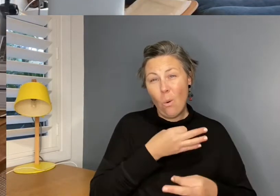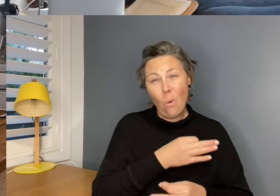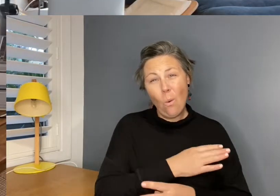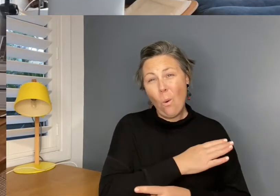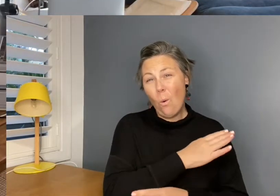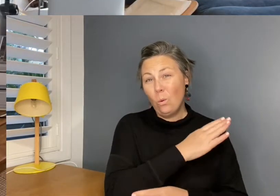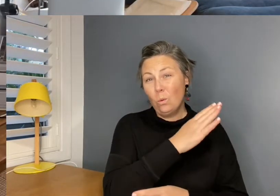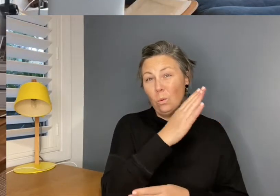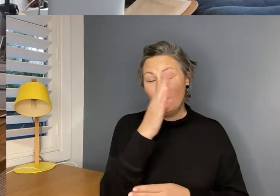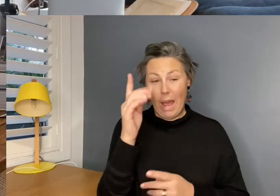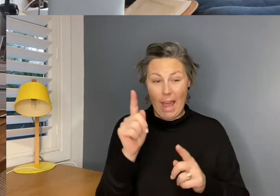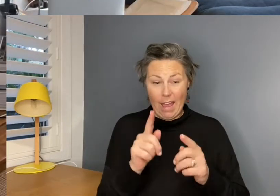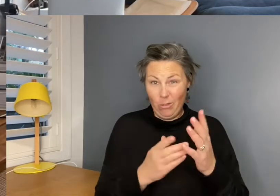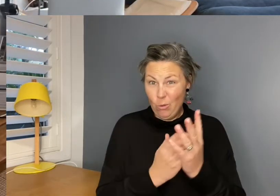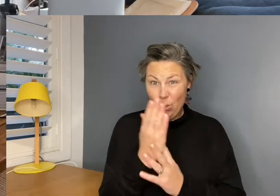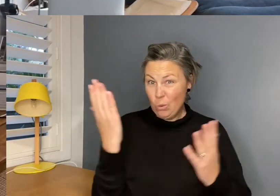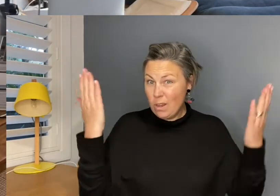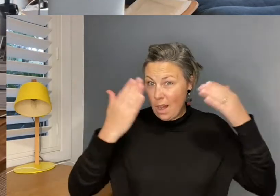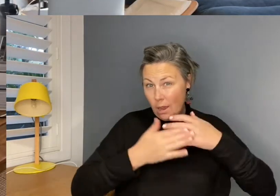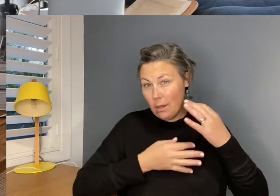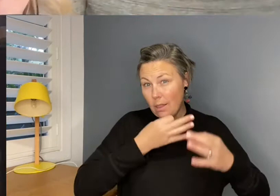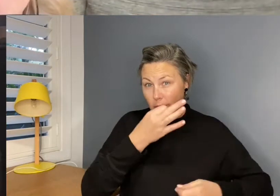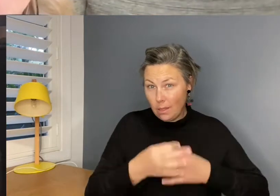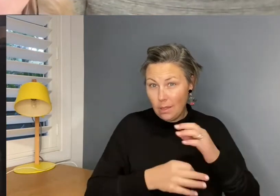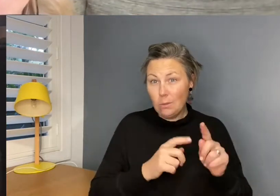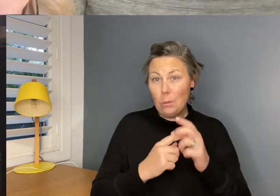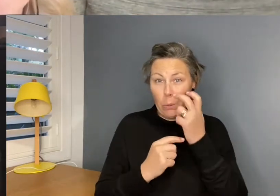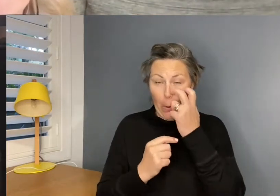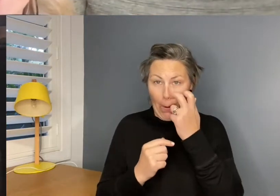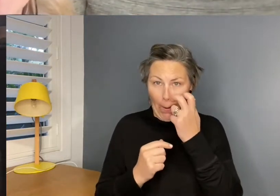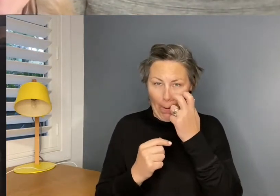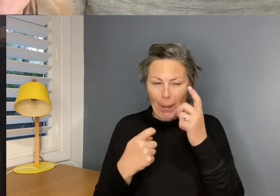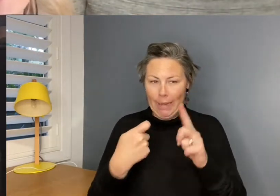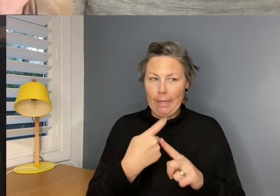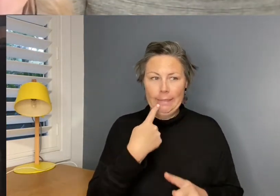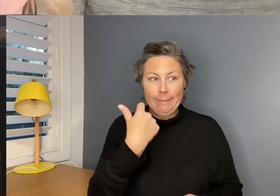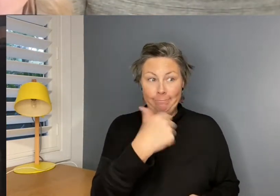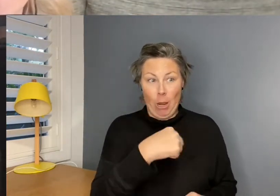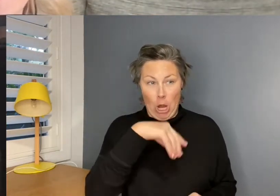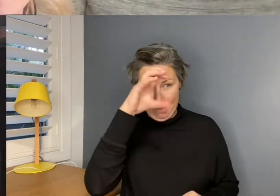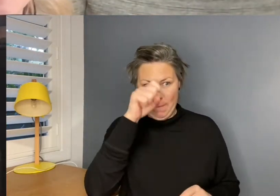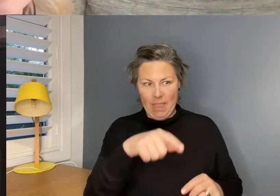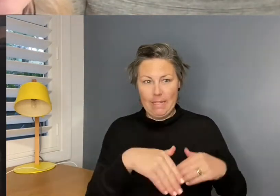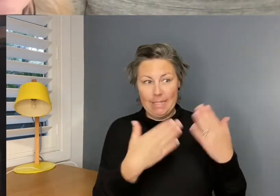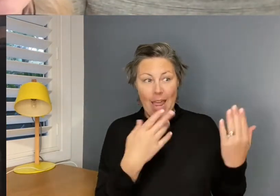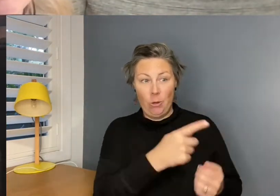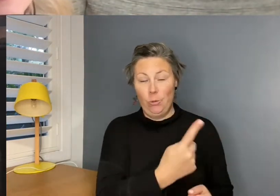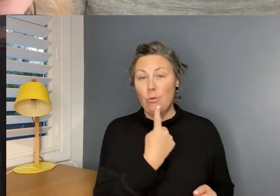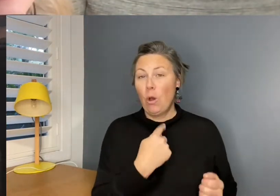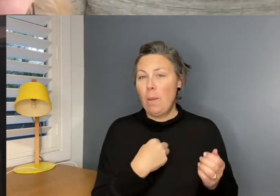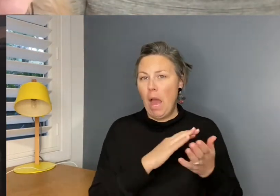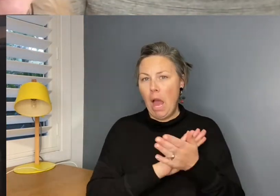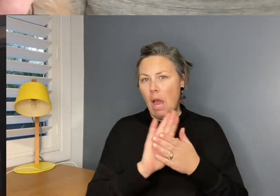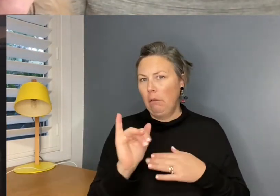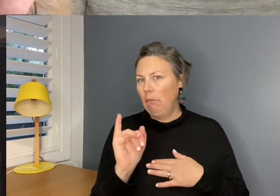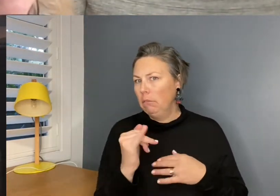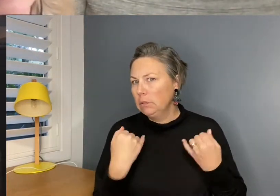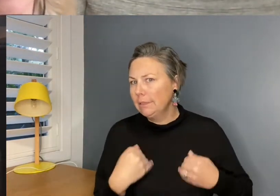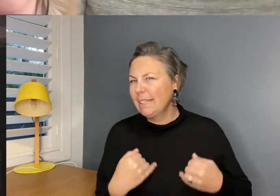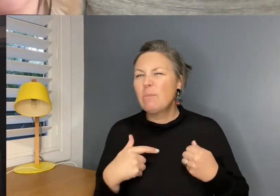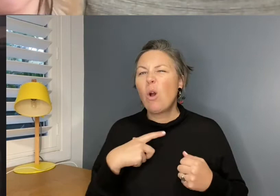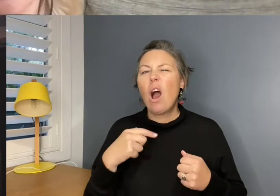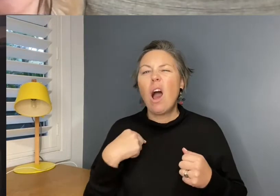right? She was still sick, the poor thing, yeah. I remember speaking to you that day, and you were like, Honey's really